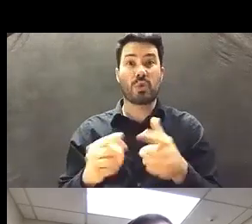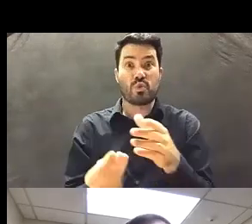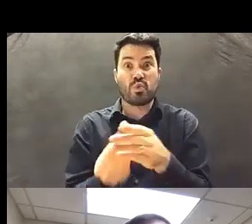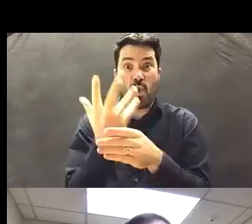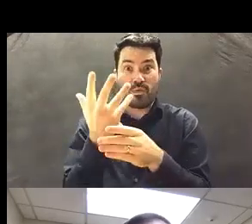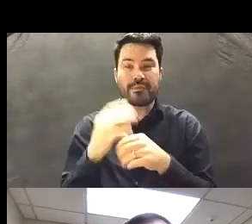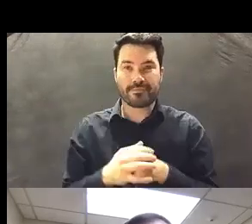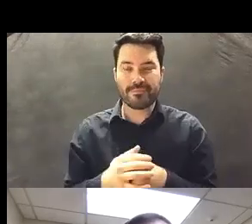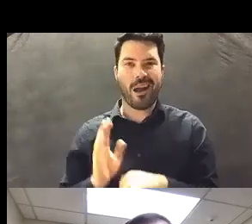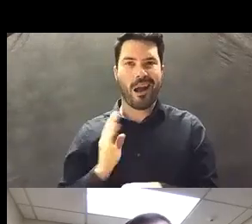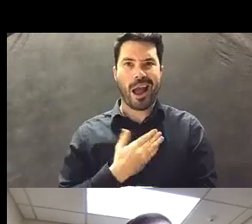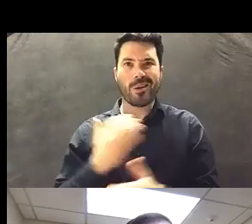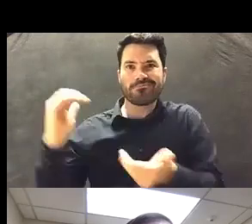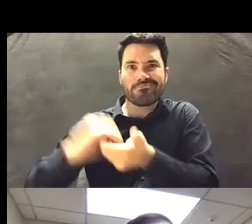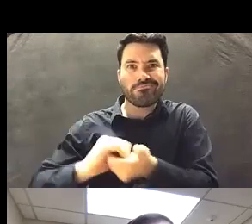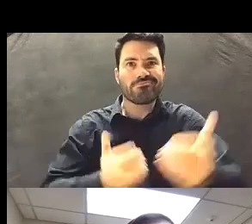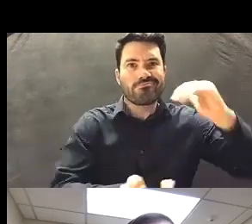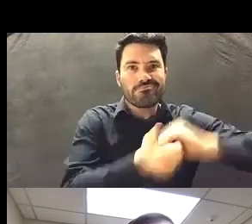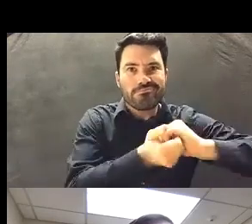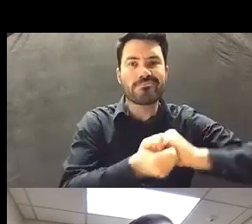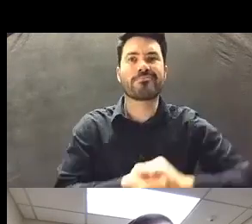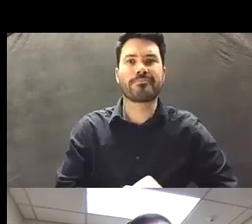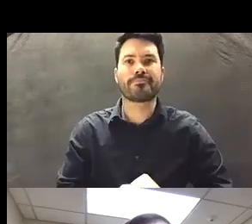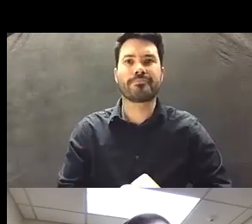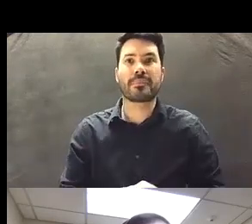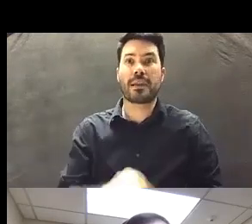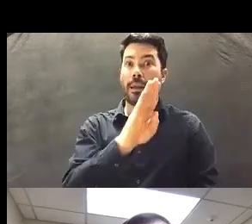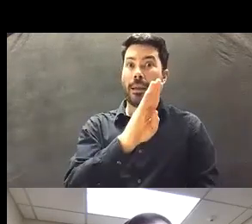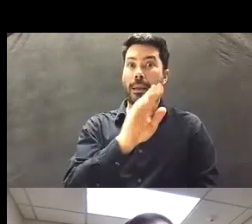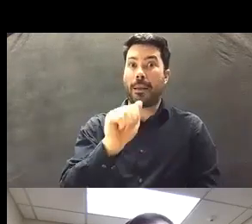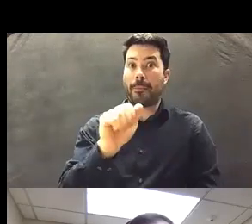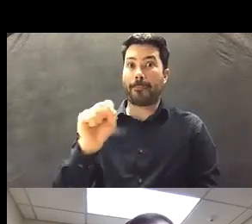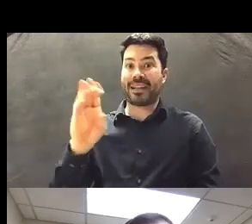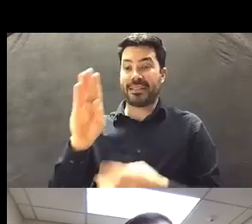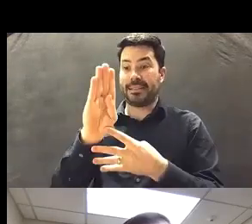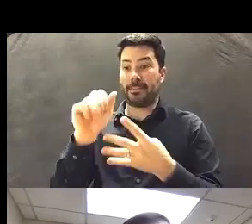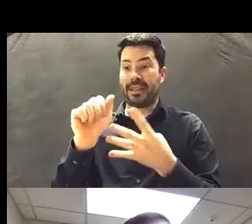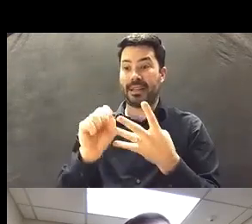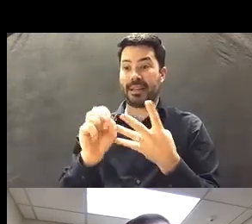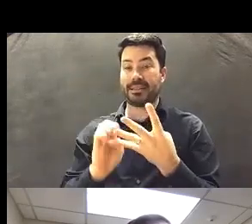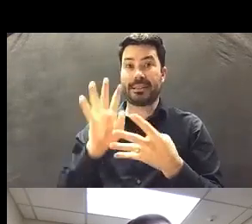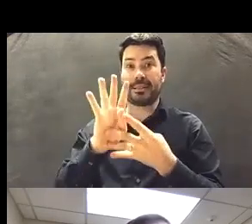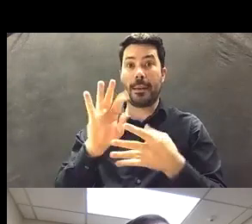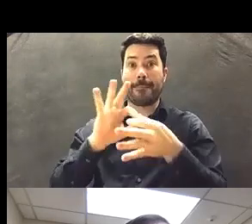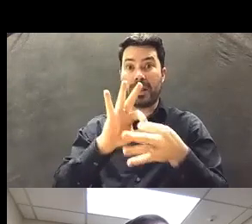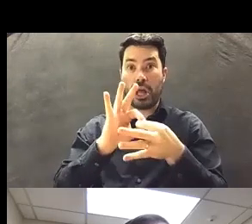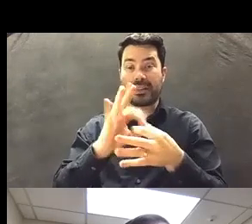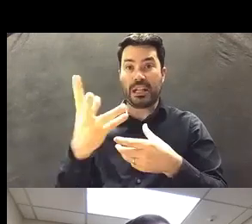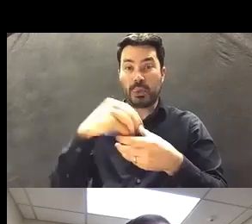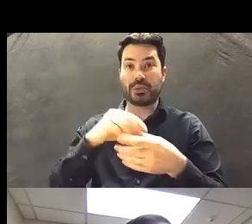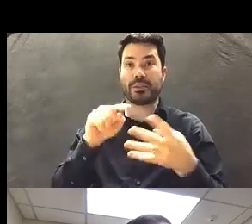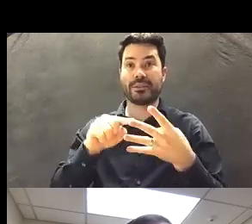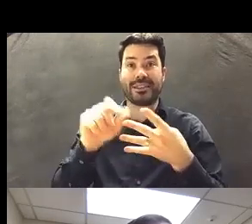The concept of building our base is based on the foundations of belonging and inclusion, access, safety and quality